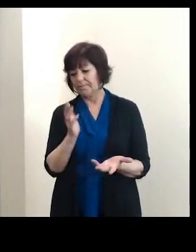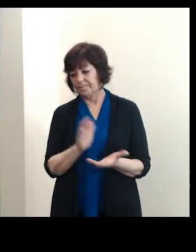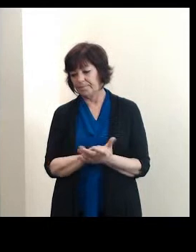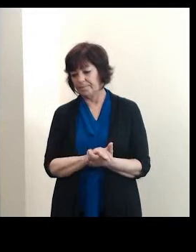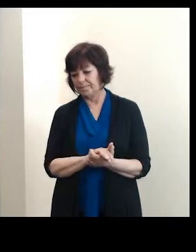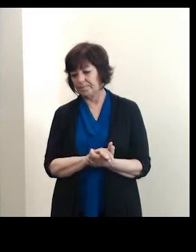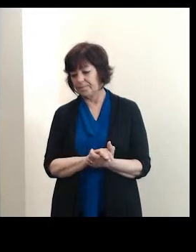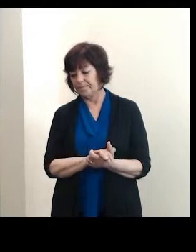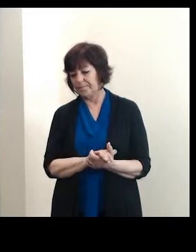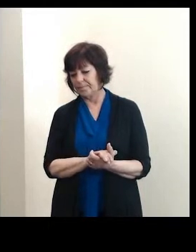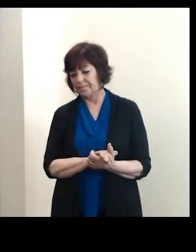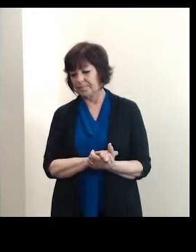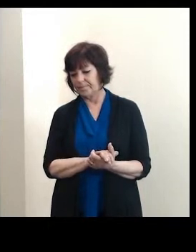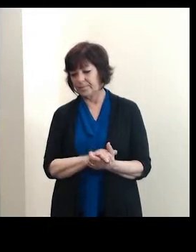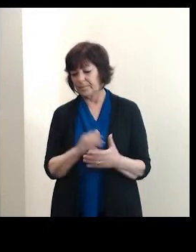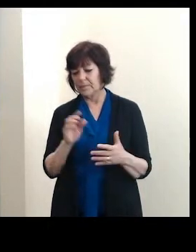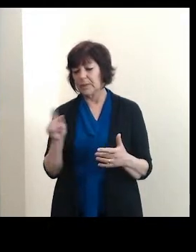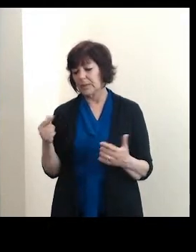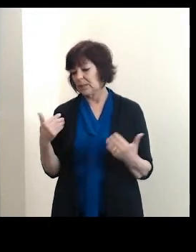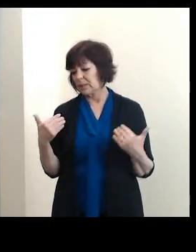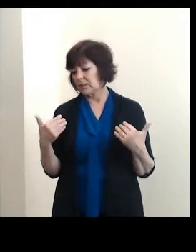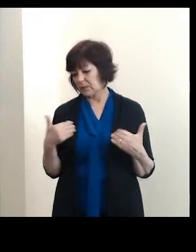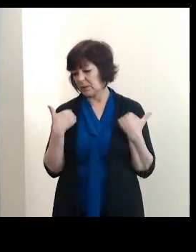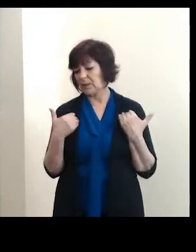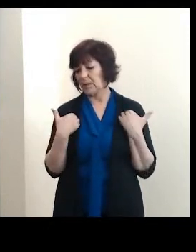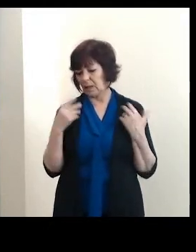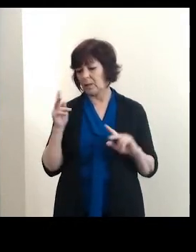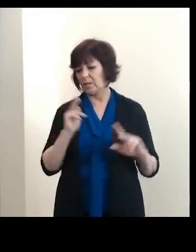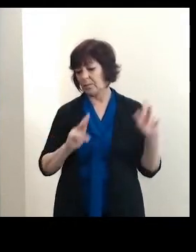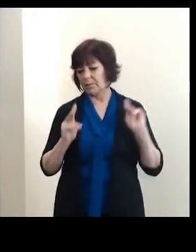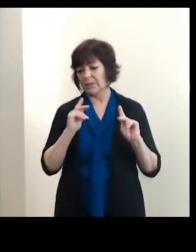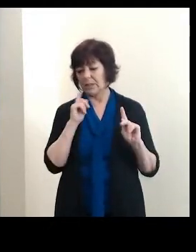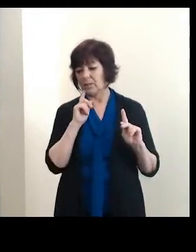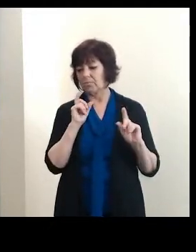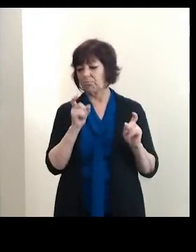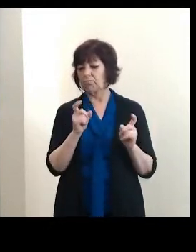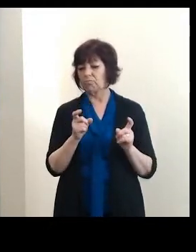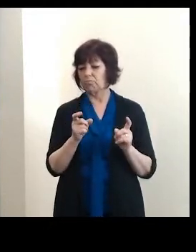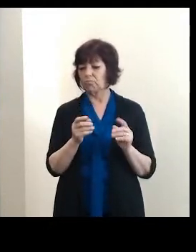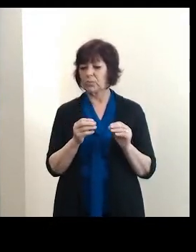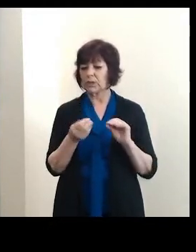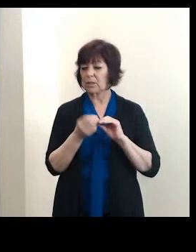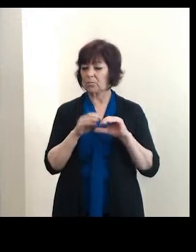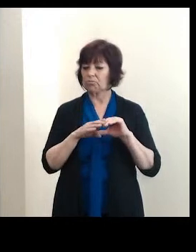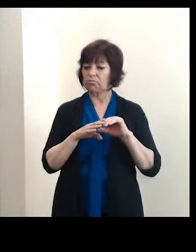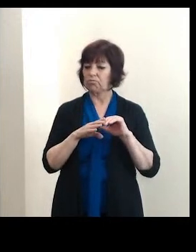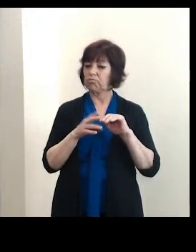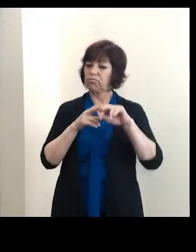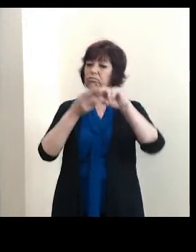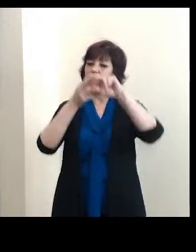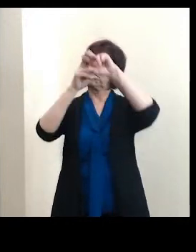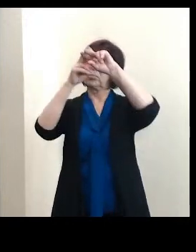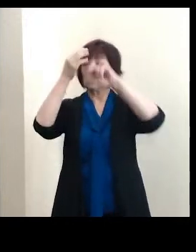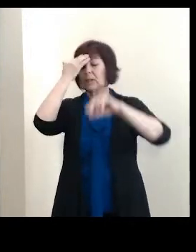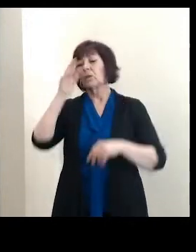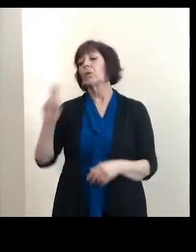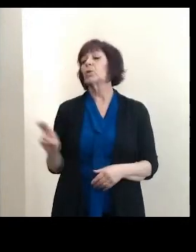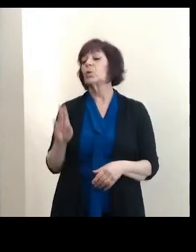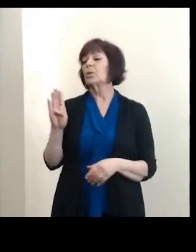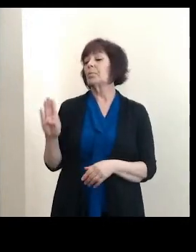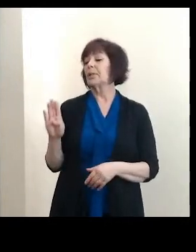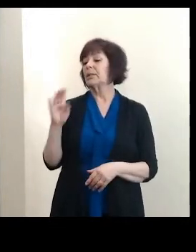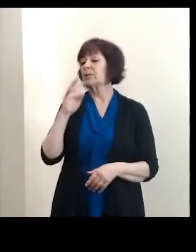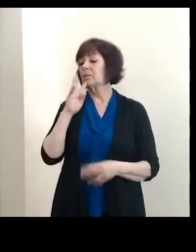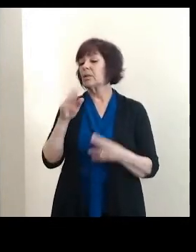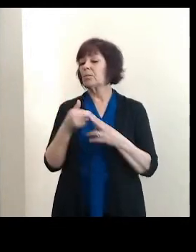you pointed out that young people are contributing to the rise in cases, and I know the University of Buffalo is talking about opening a